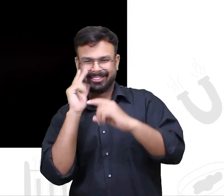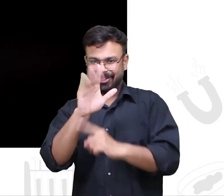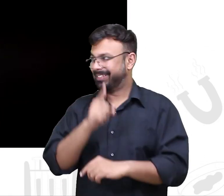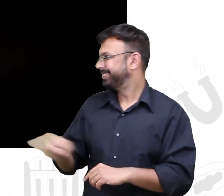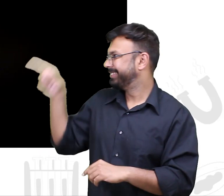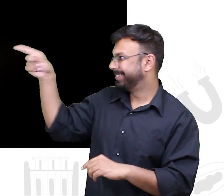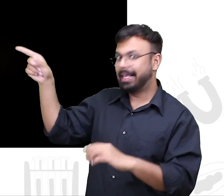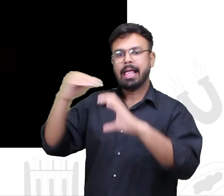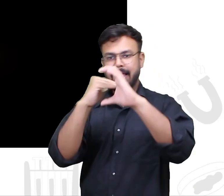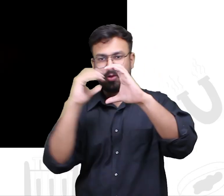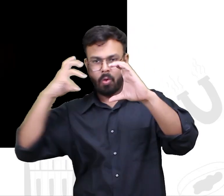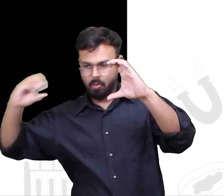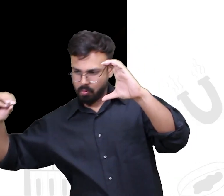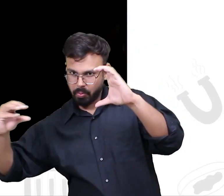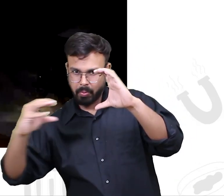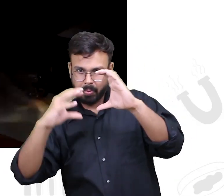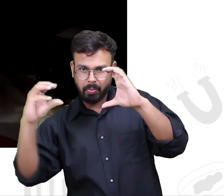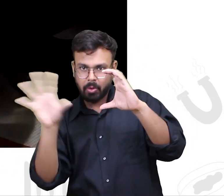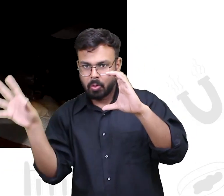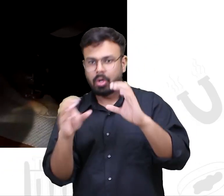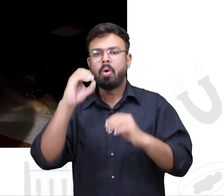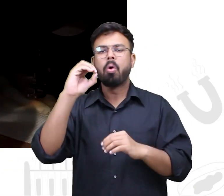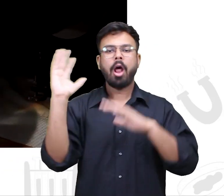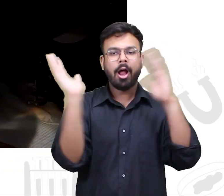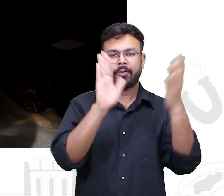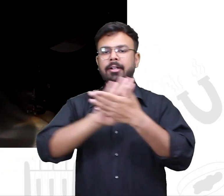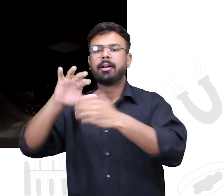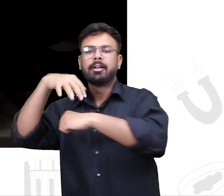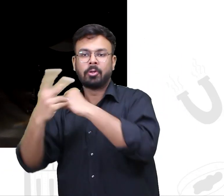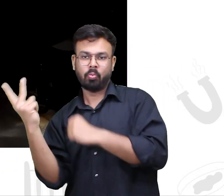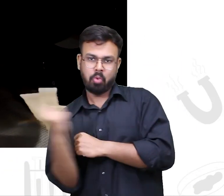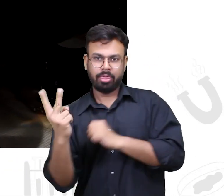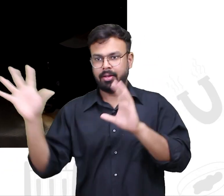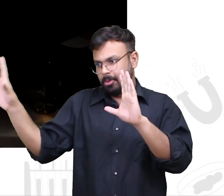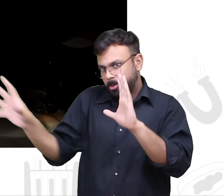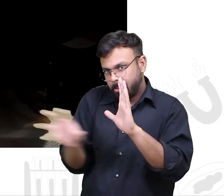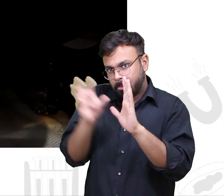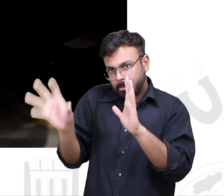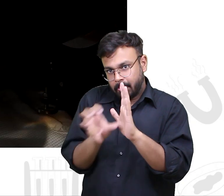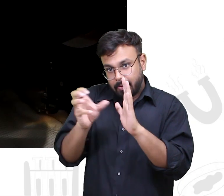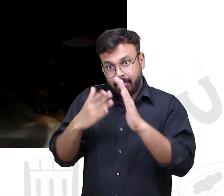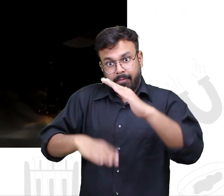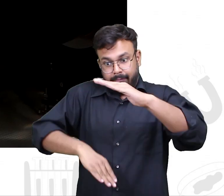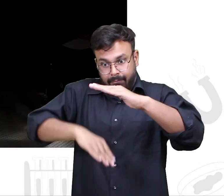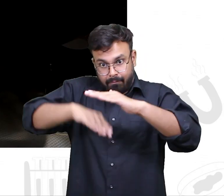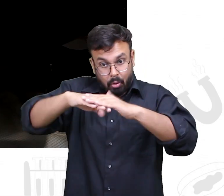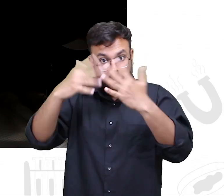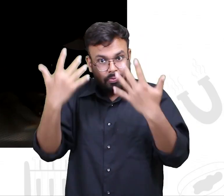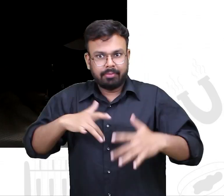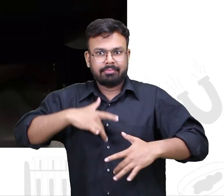reaction, wherein it splits the water into oxygen and hydrogen. So basically with the